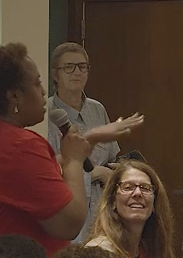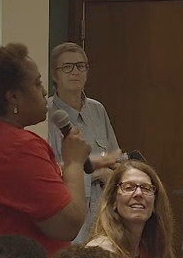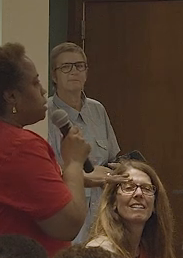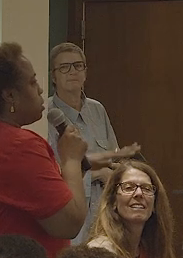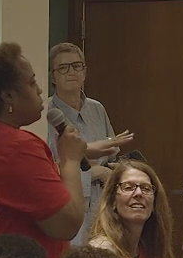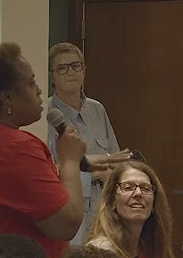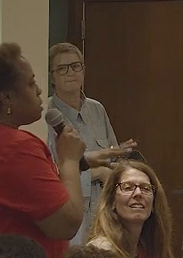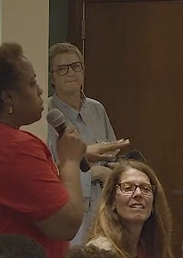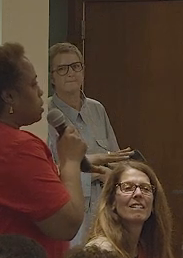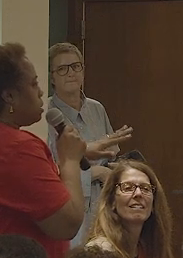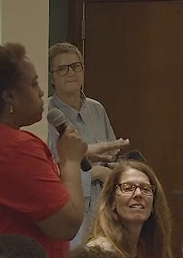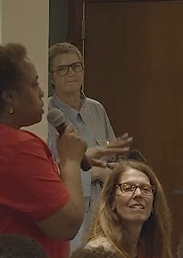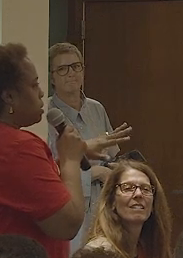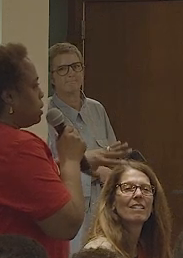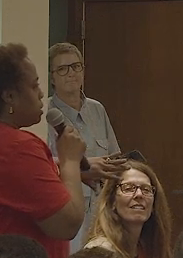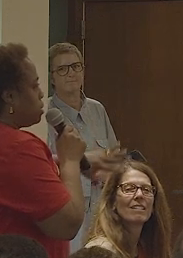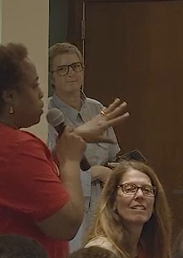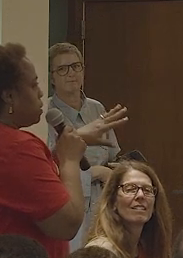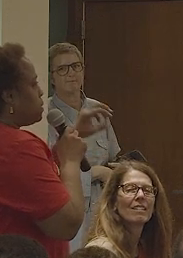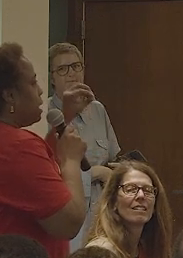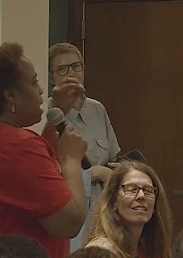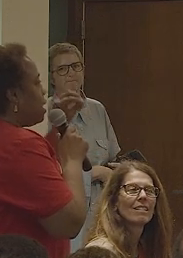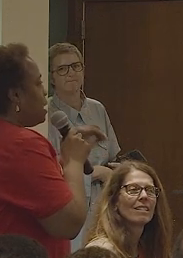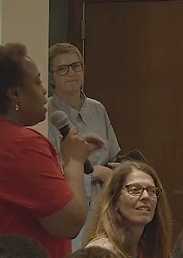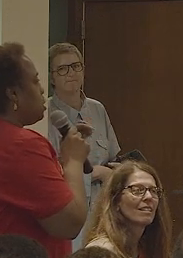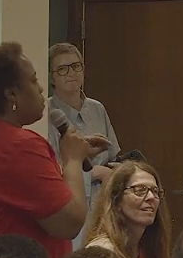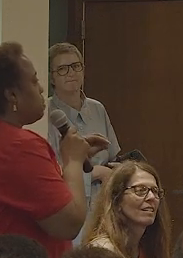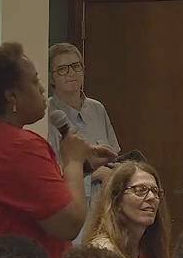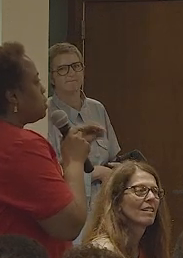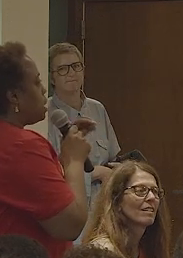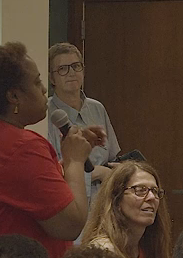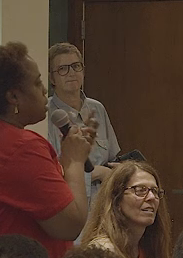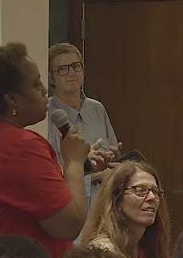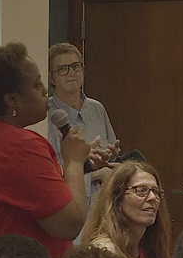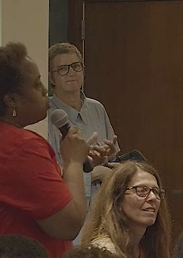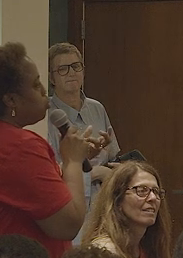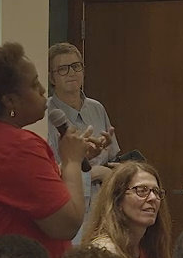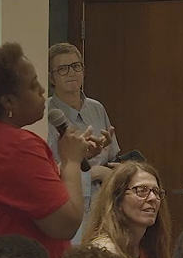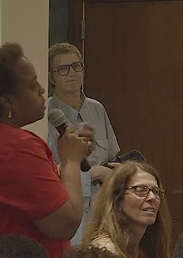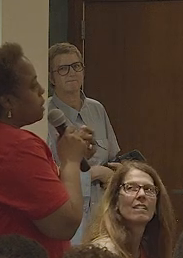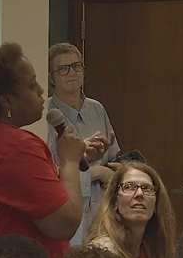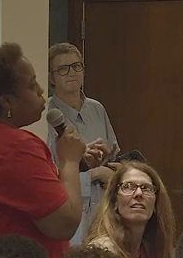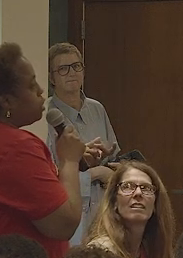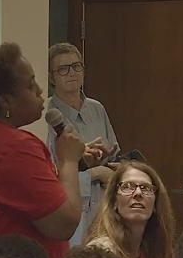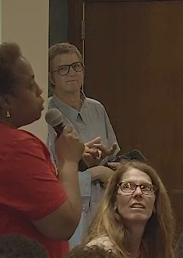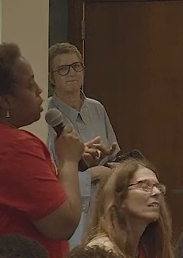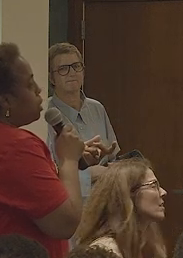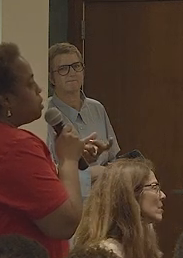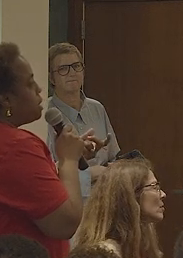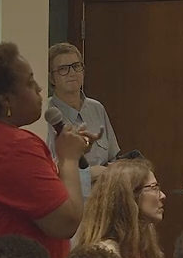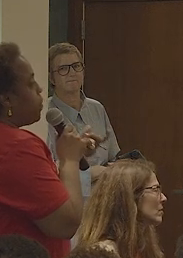whole conversation that we're missing with the conservatives. A lot of the NRA members, a lot of the gun owners do believe in the same thing we